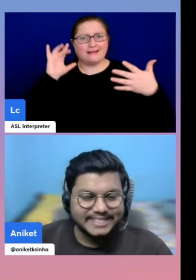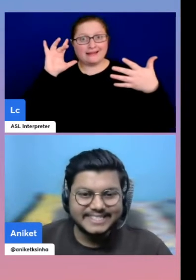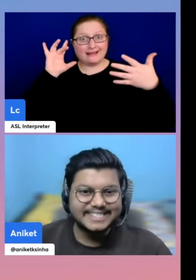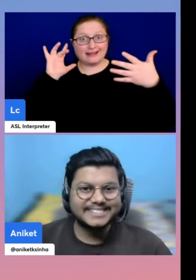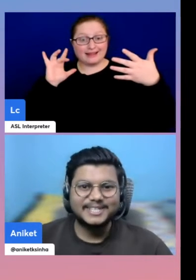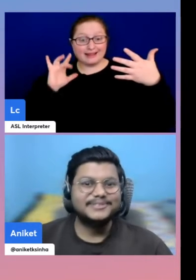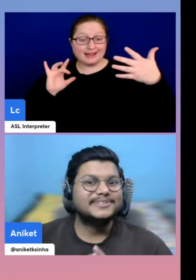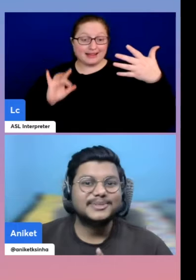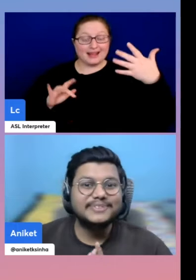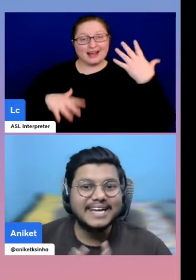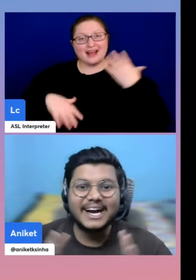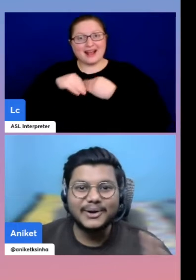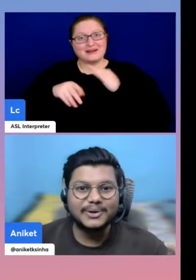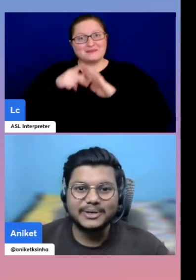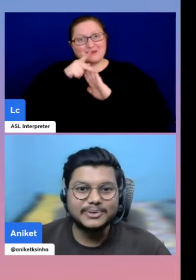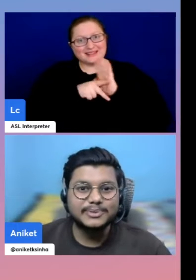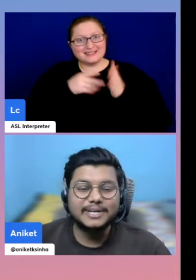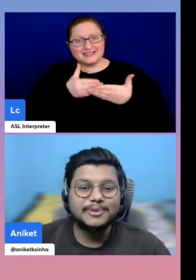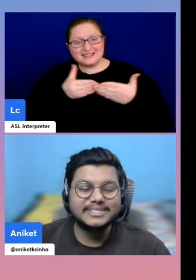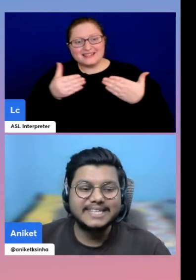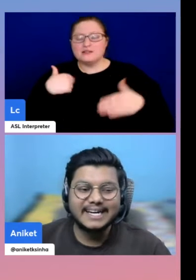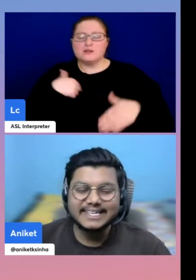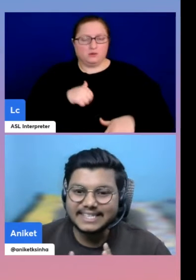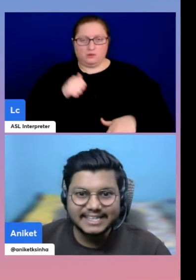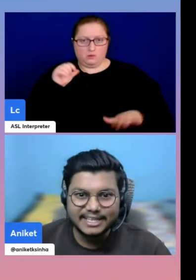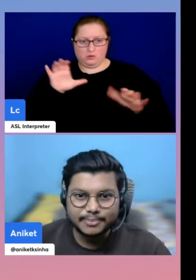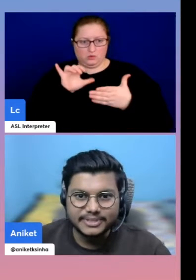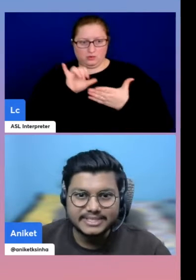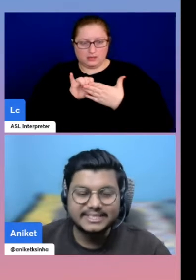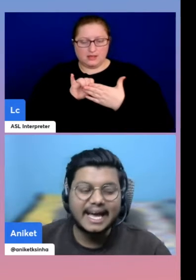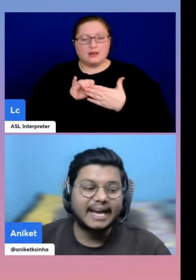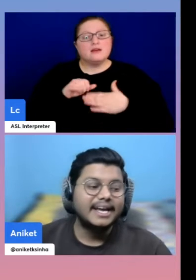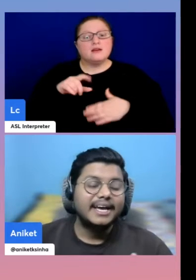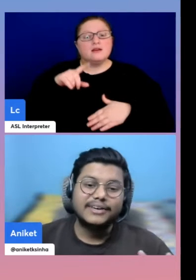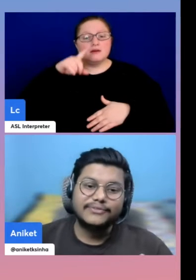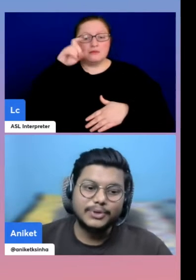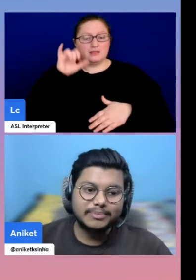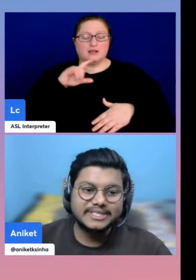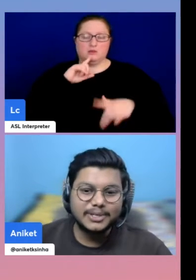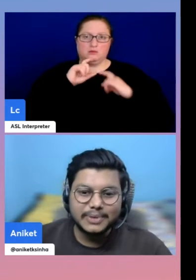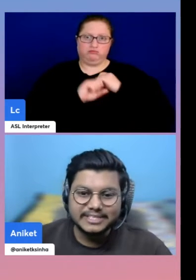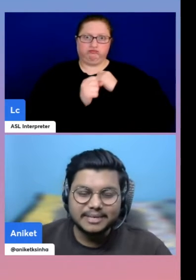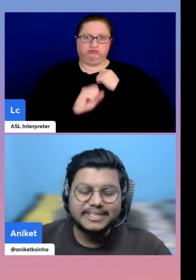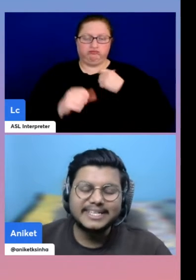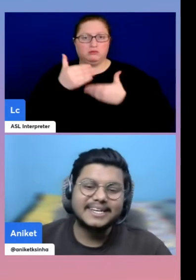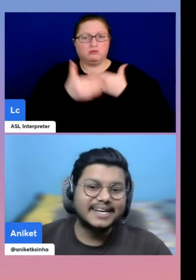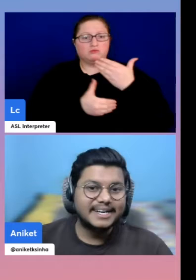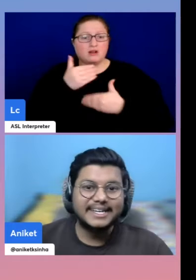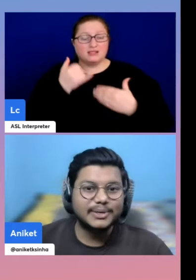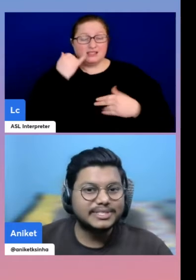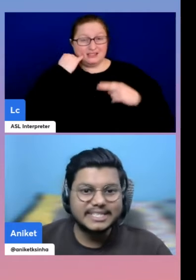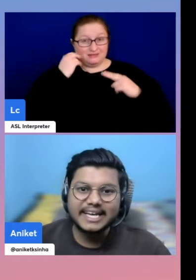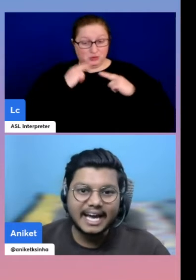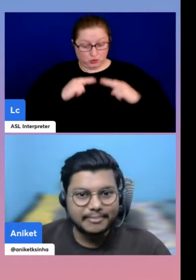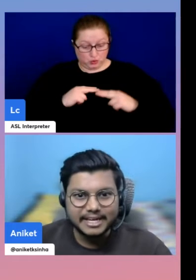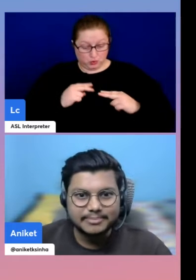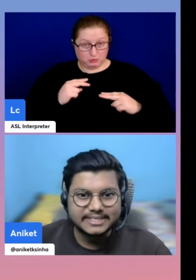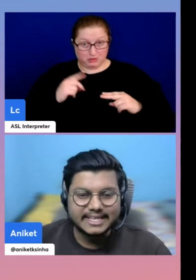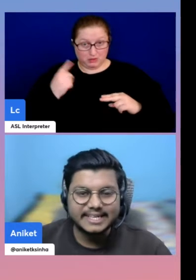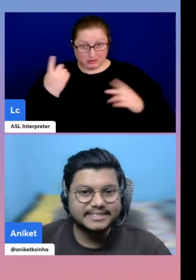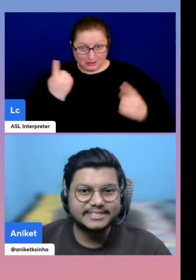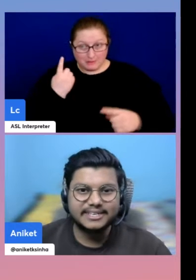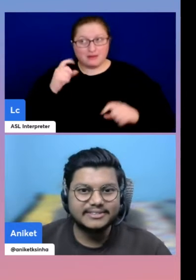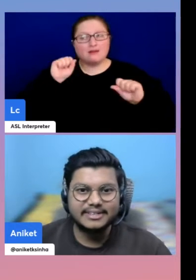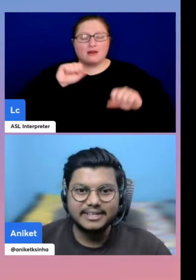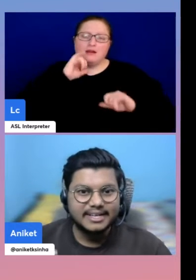adding policy stuff. So we are not going to do that because that is a lengthy process. And if humans are doing something, it he or she can make